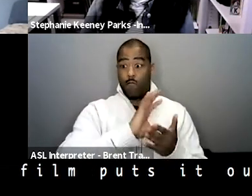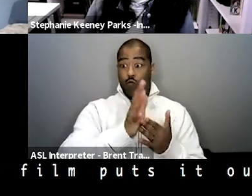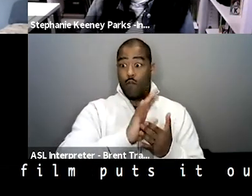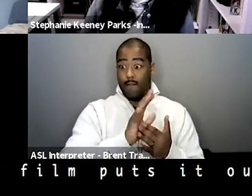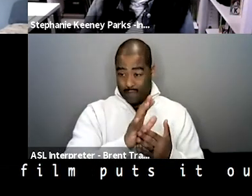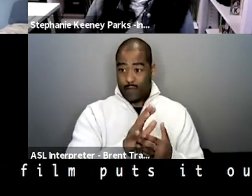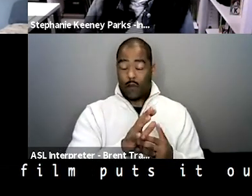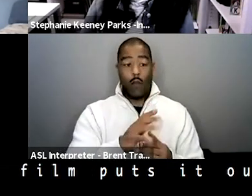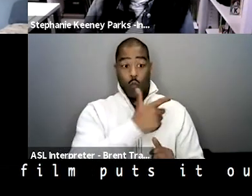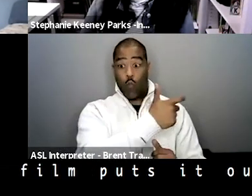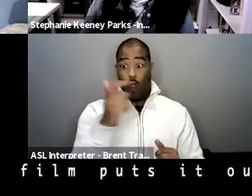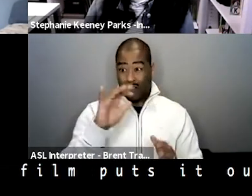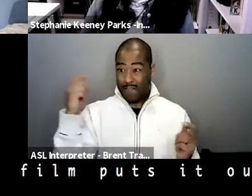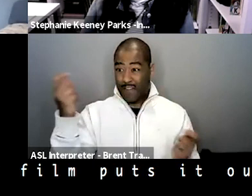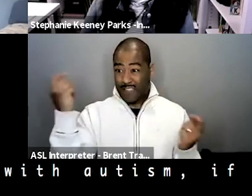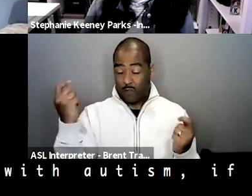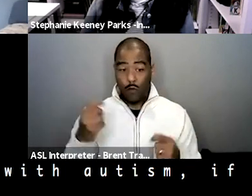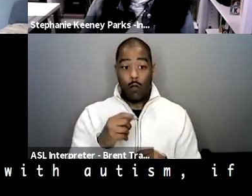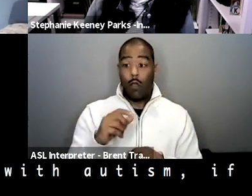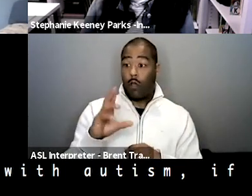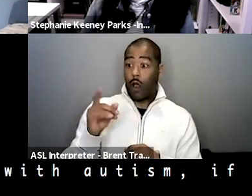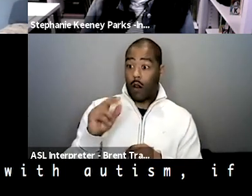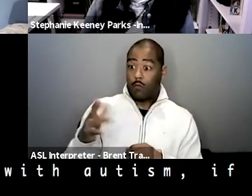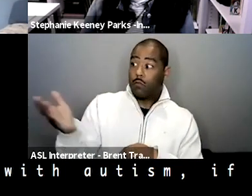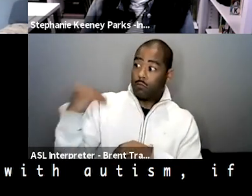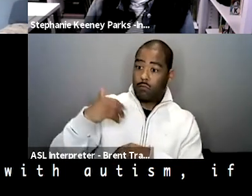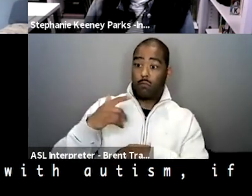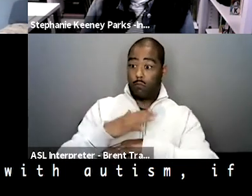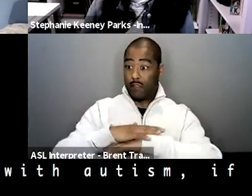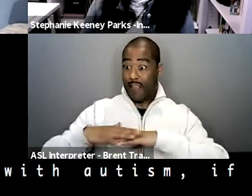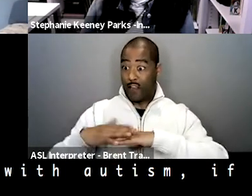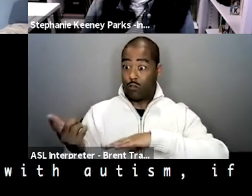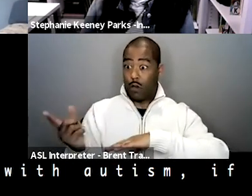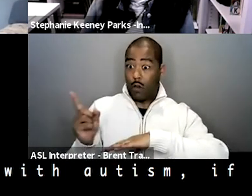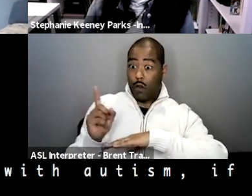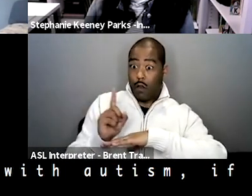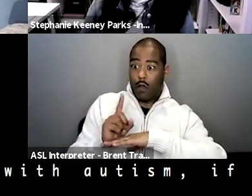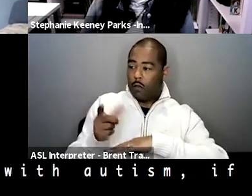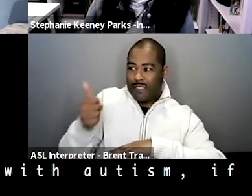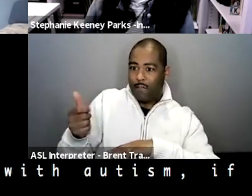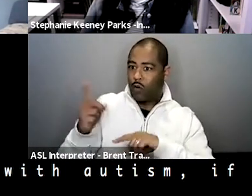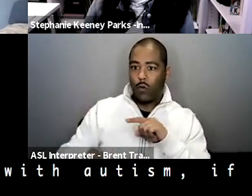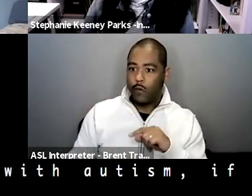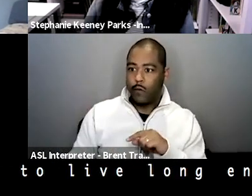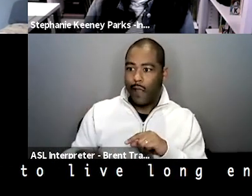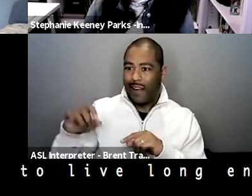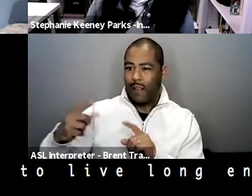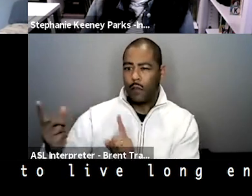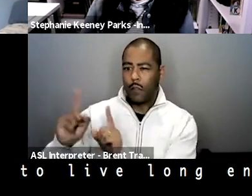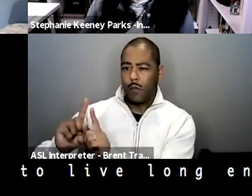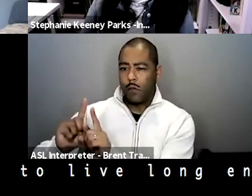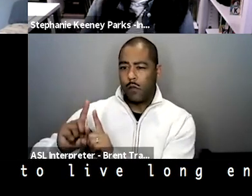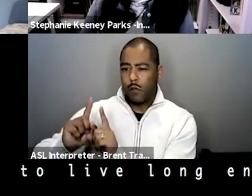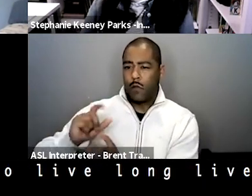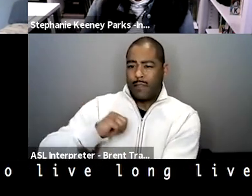so on its own, the film puts it out there that people with autism, if